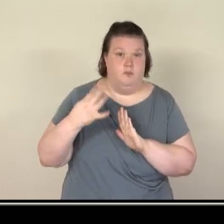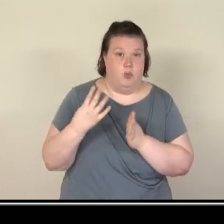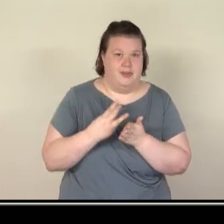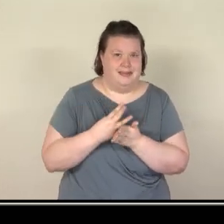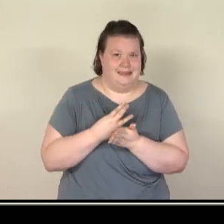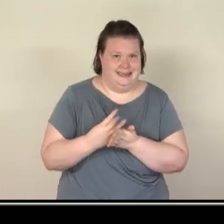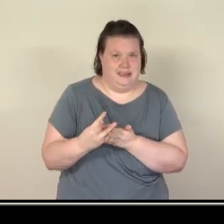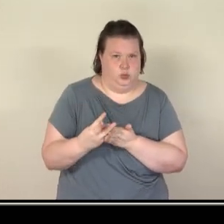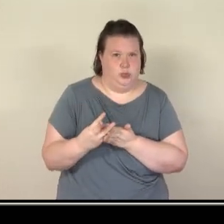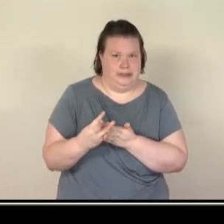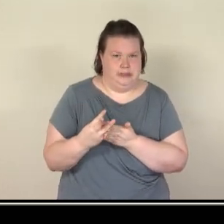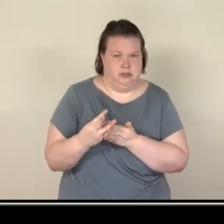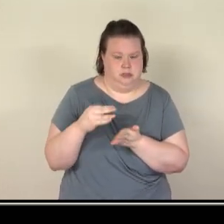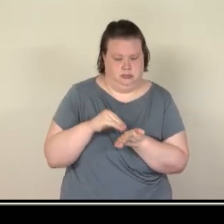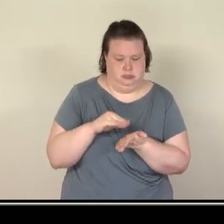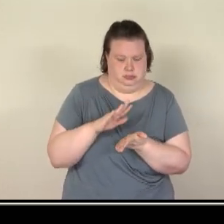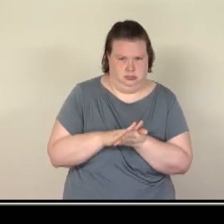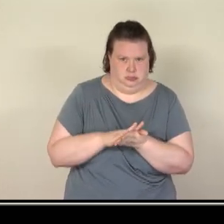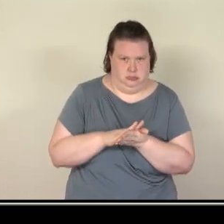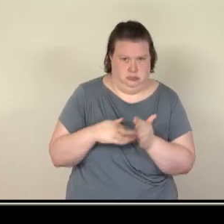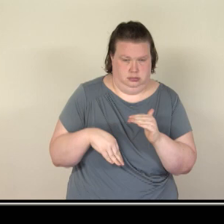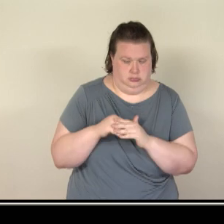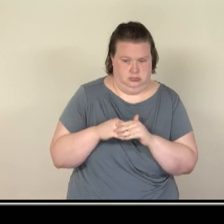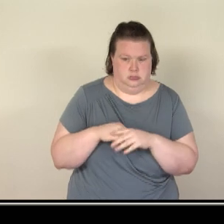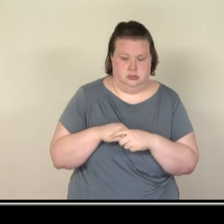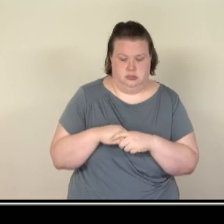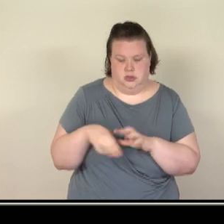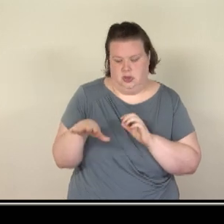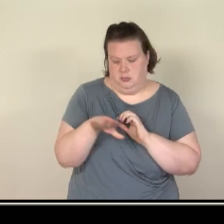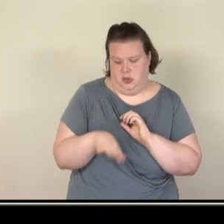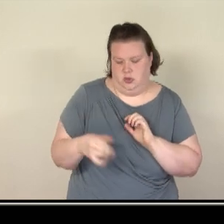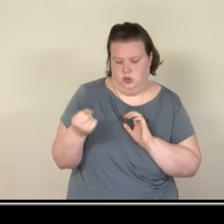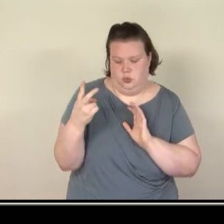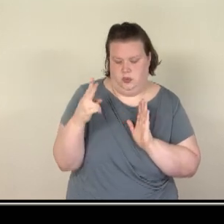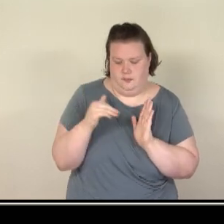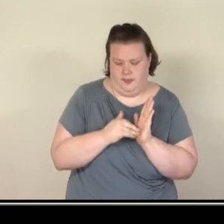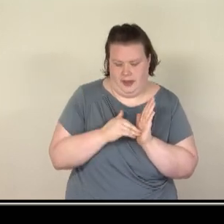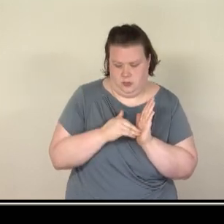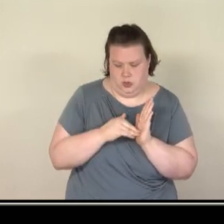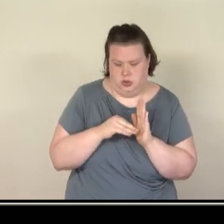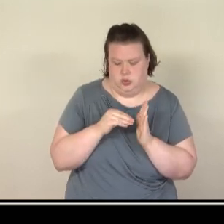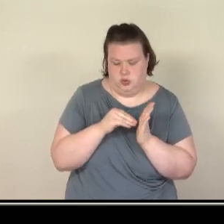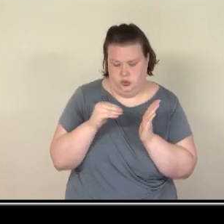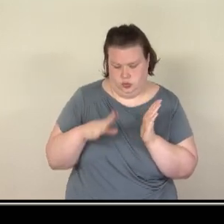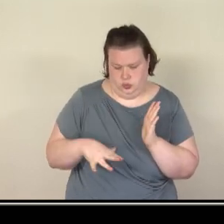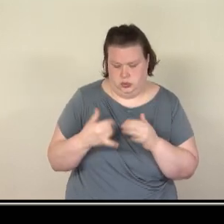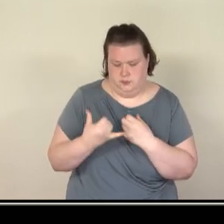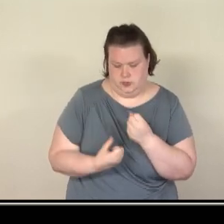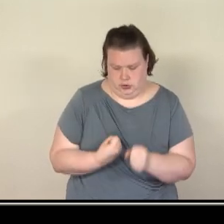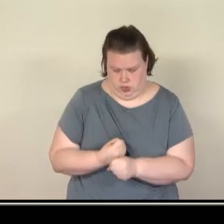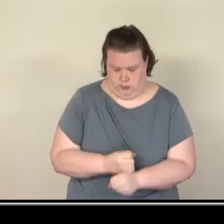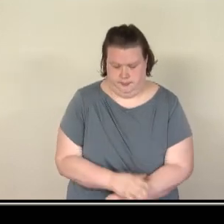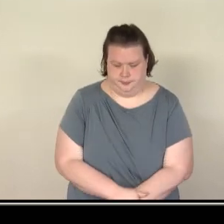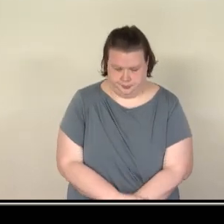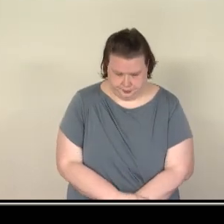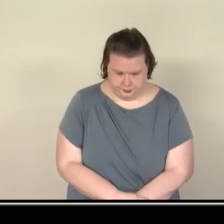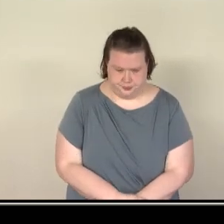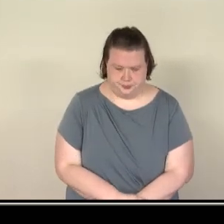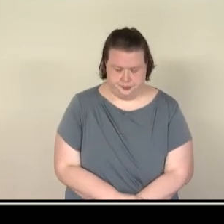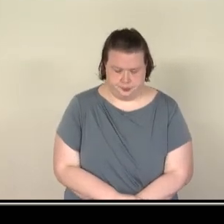weeks. Looks like it's going to be right at 12,000 students for this year.